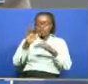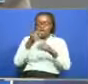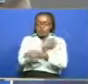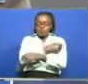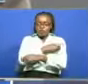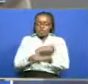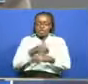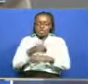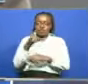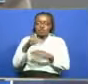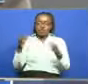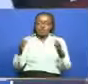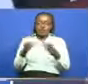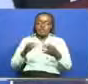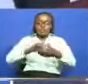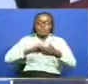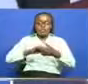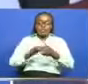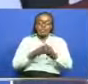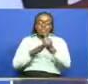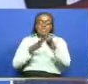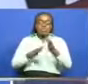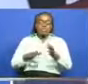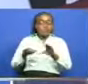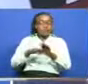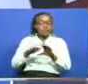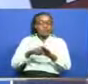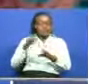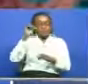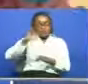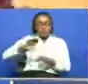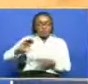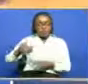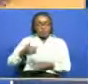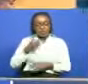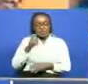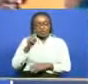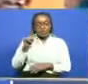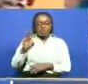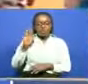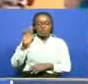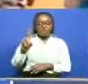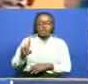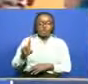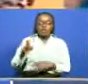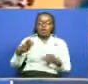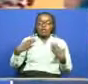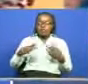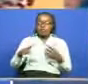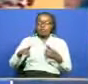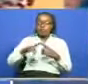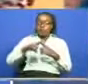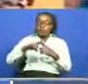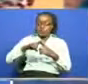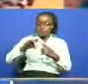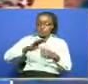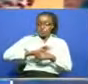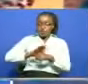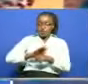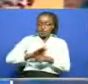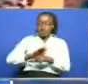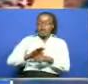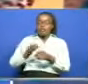community engagement with the leaders and members of Kiambu County, said that 141 people tested positive for the virus out